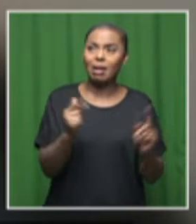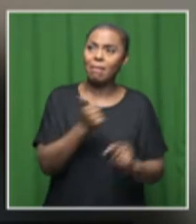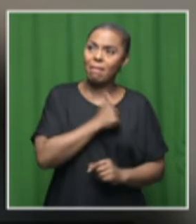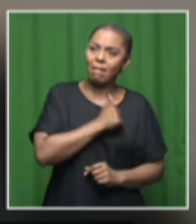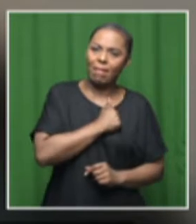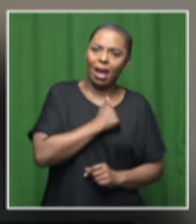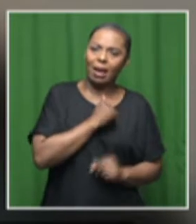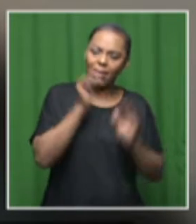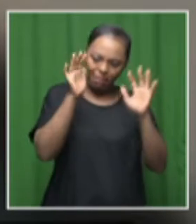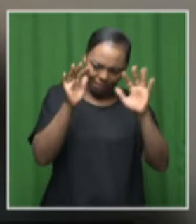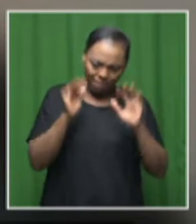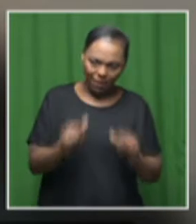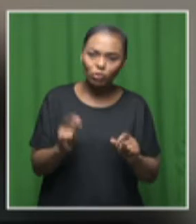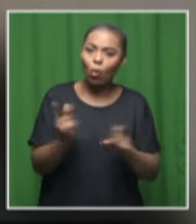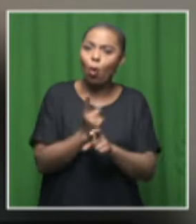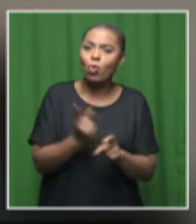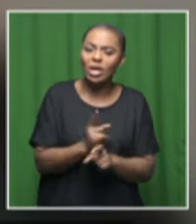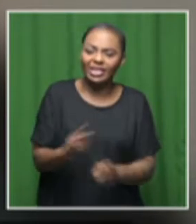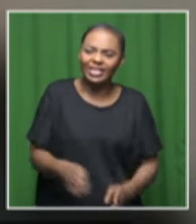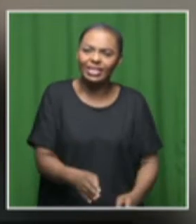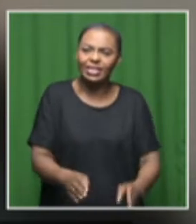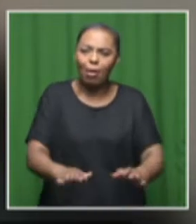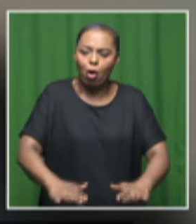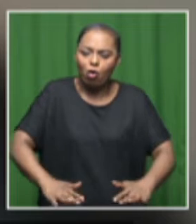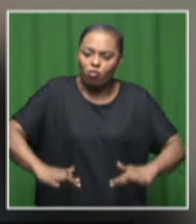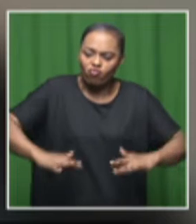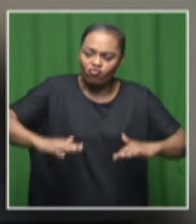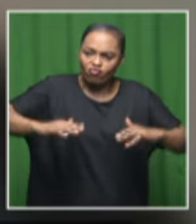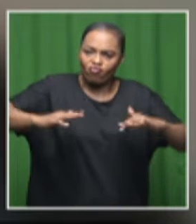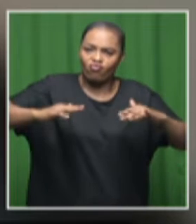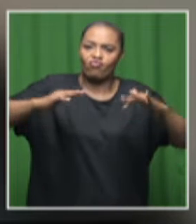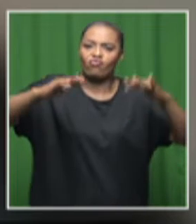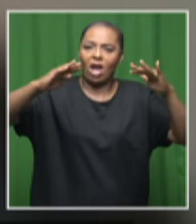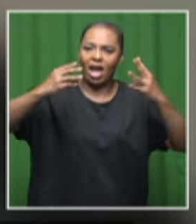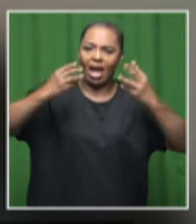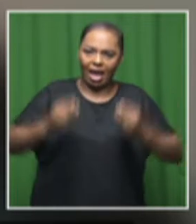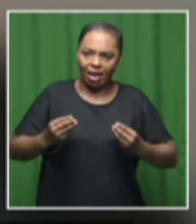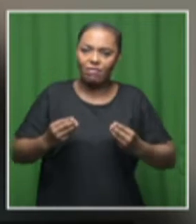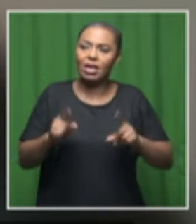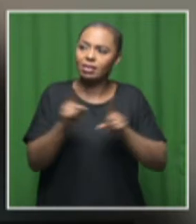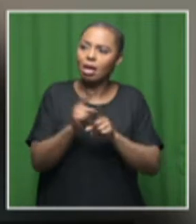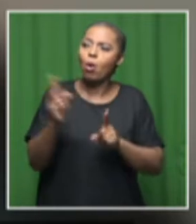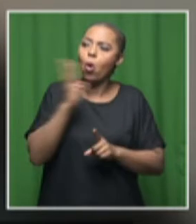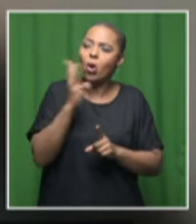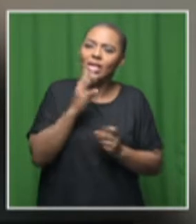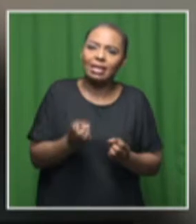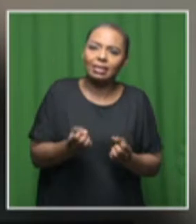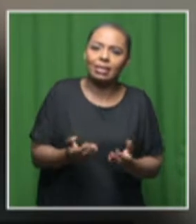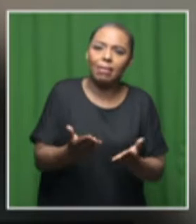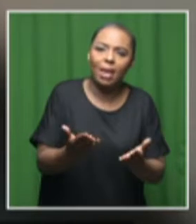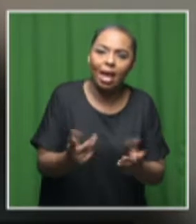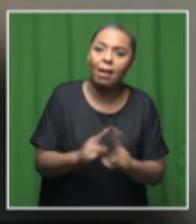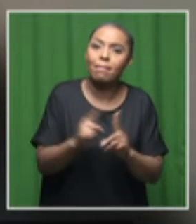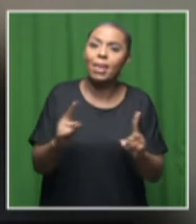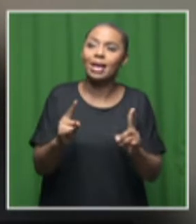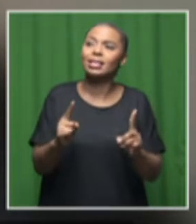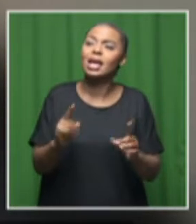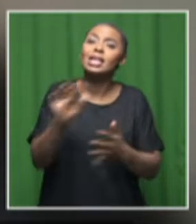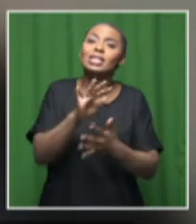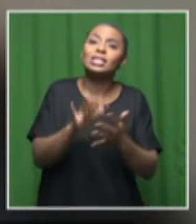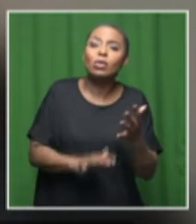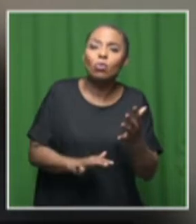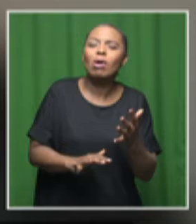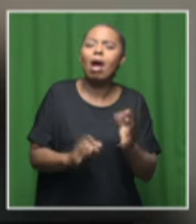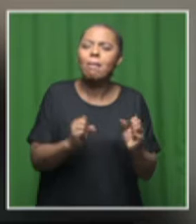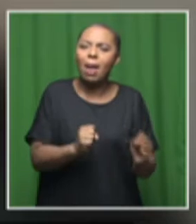dams being overfull and having a good water supply. However, as I said, we've been sitting with the same situation